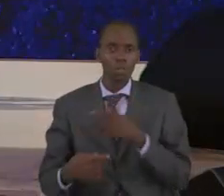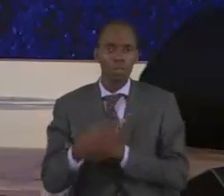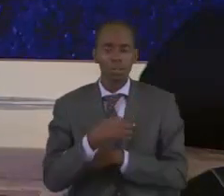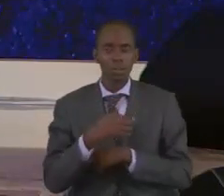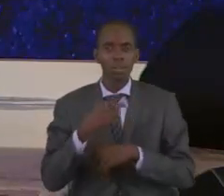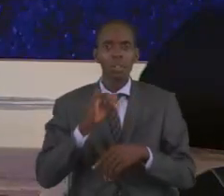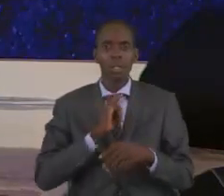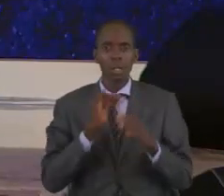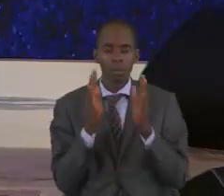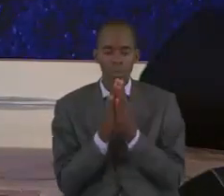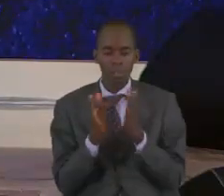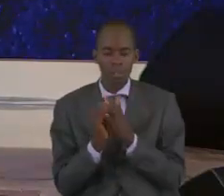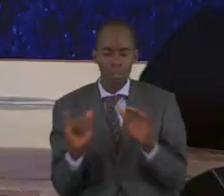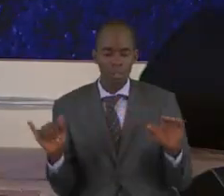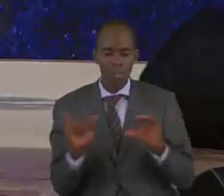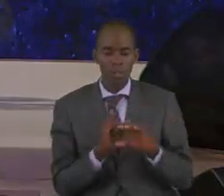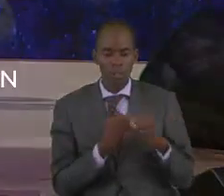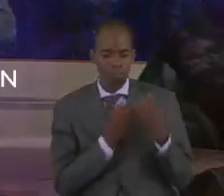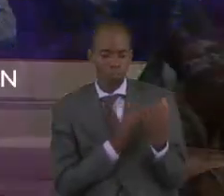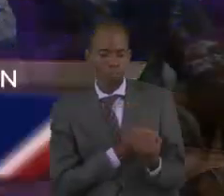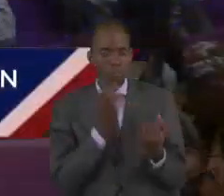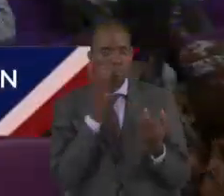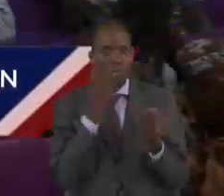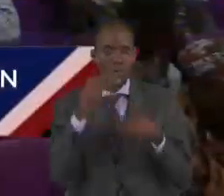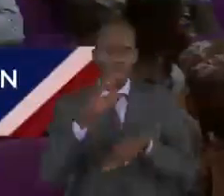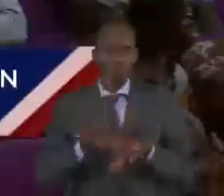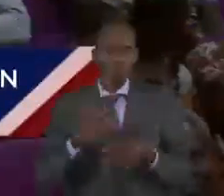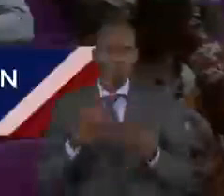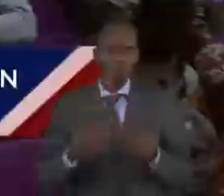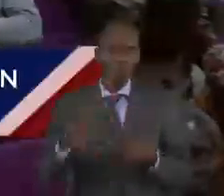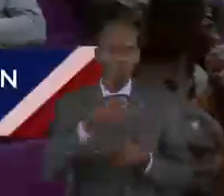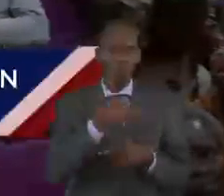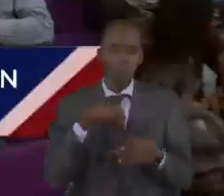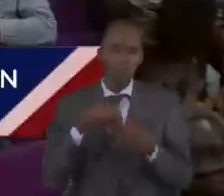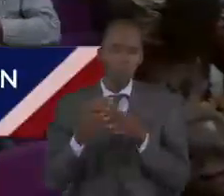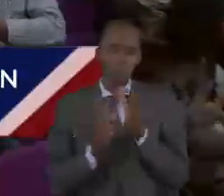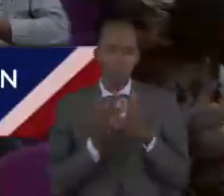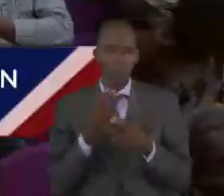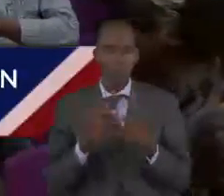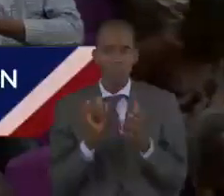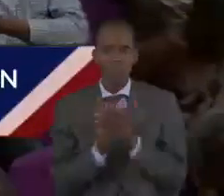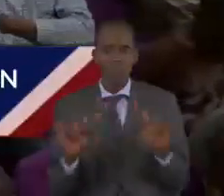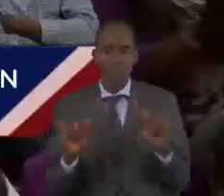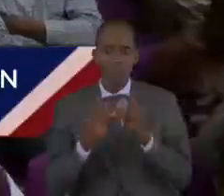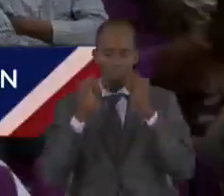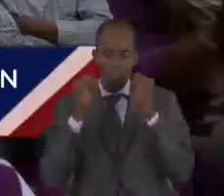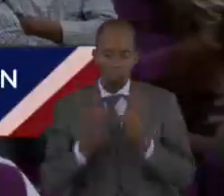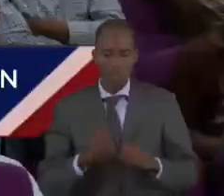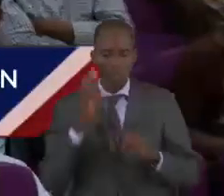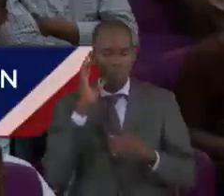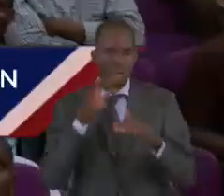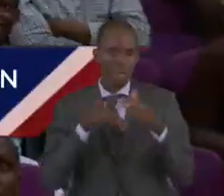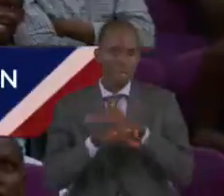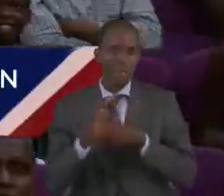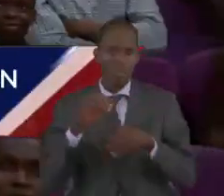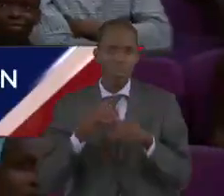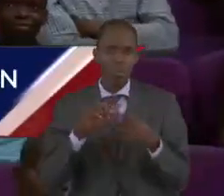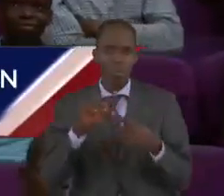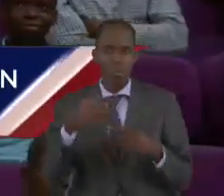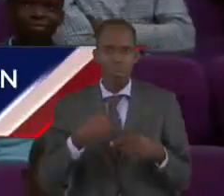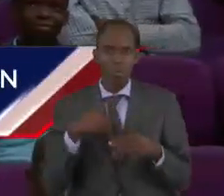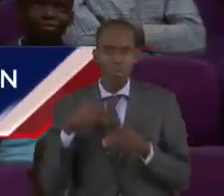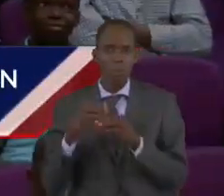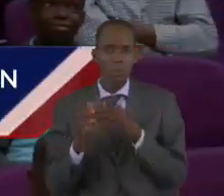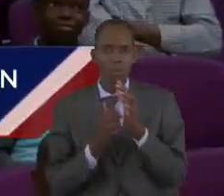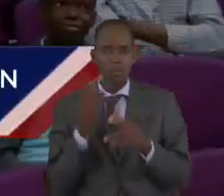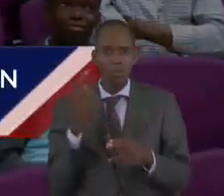courage will come to every one of us. That same power will come to every one of us. And that same